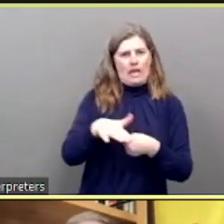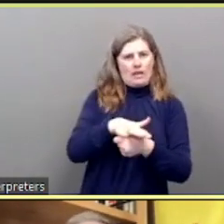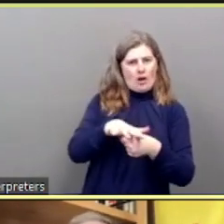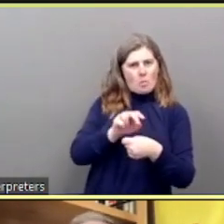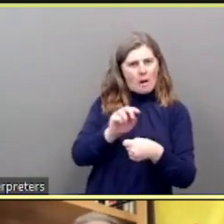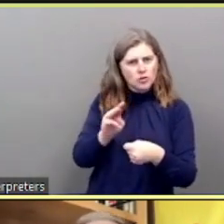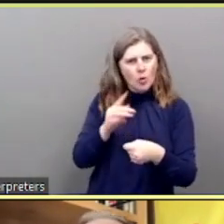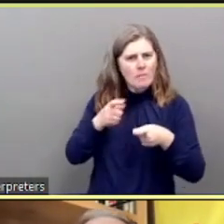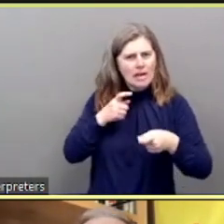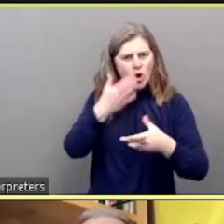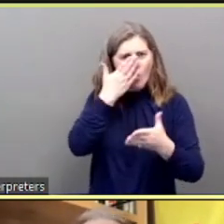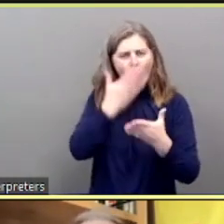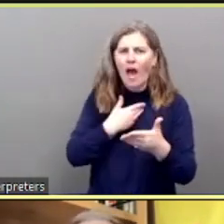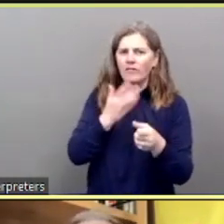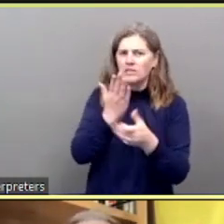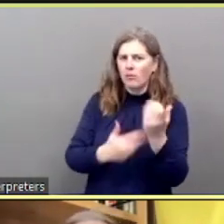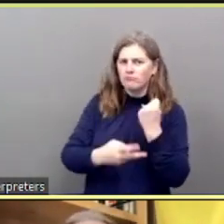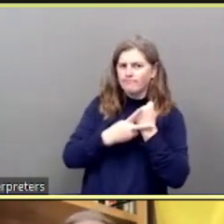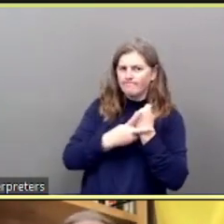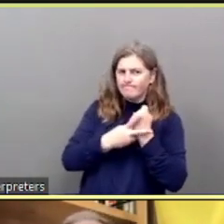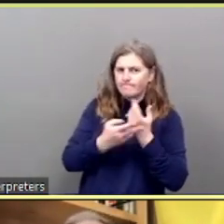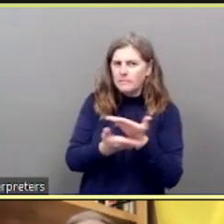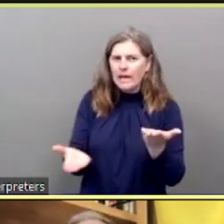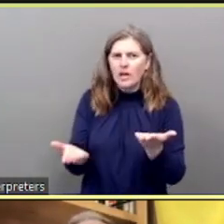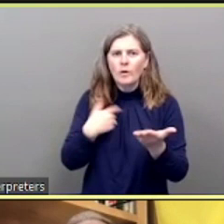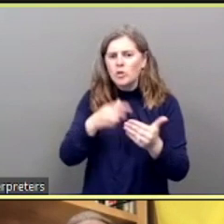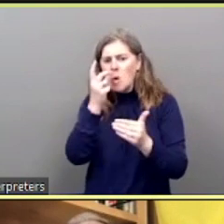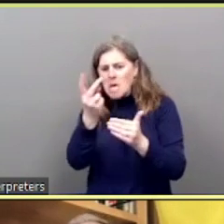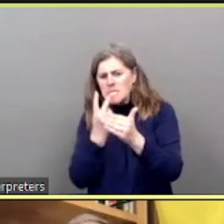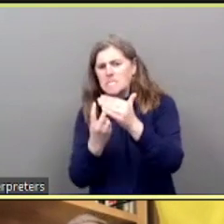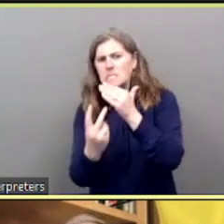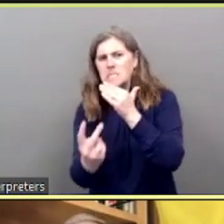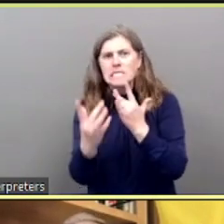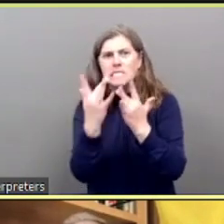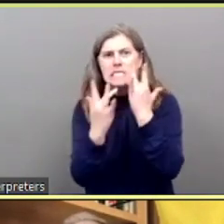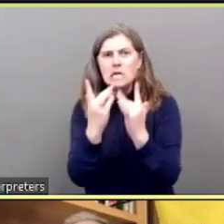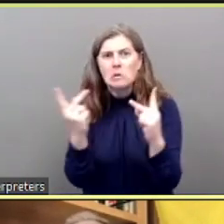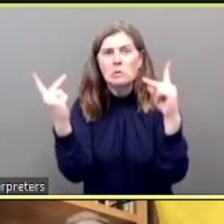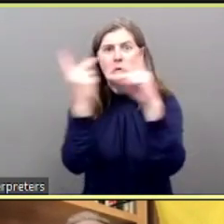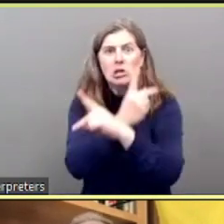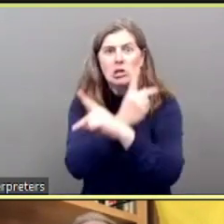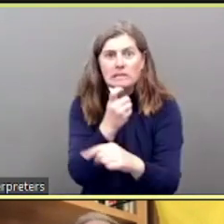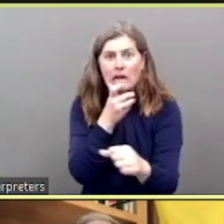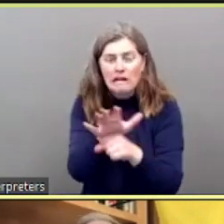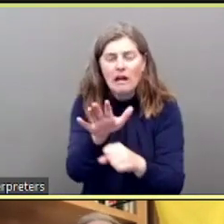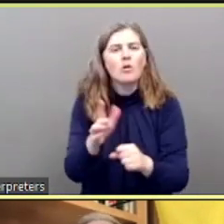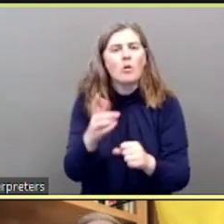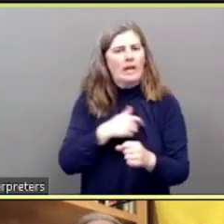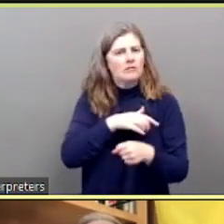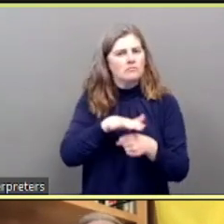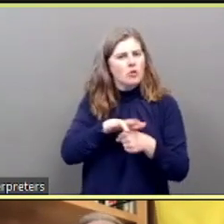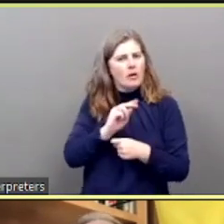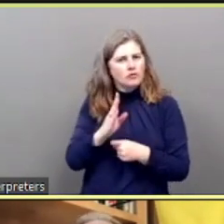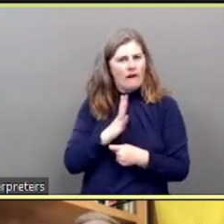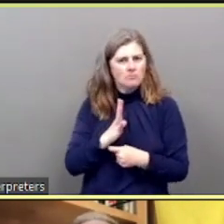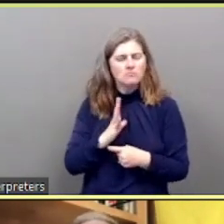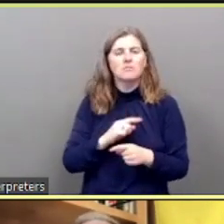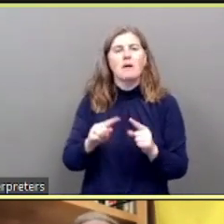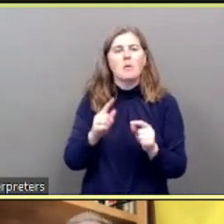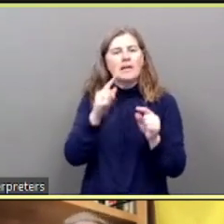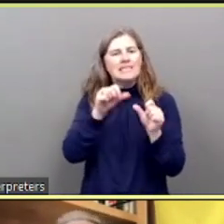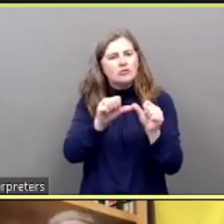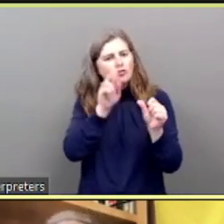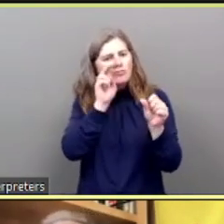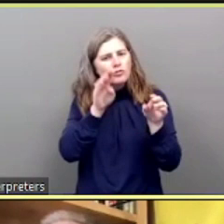reserve supply, so we're not anticipating imminently not having enough. And you can see that continued upward